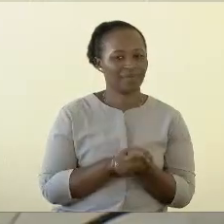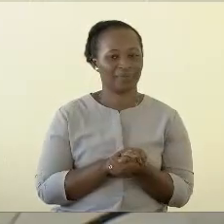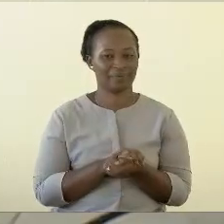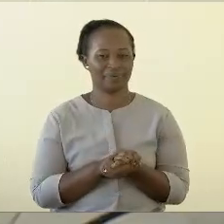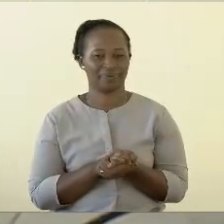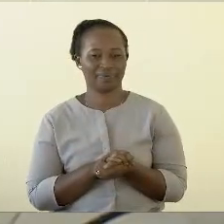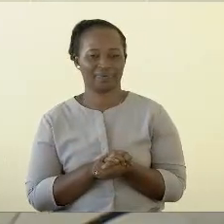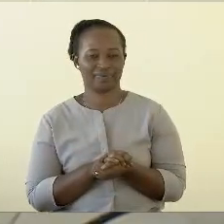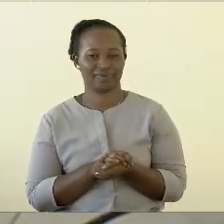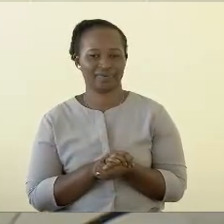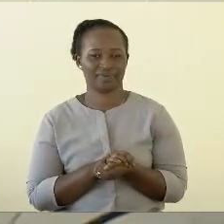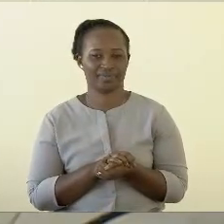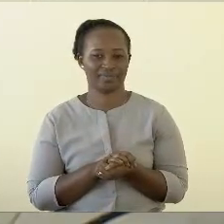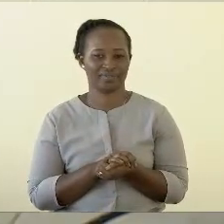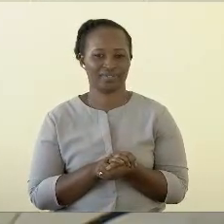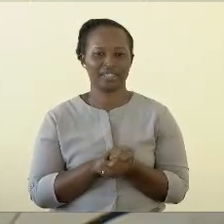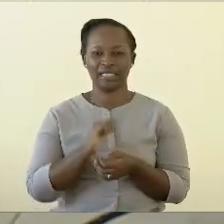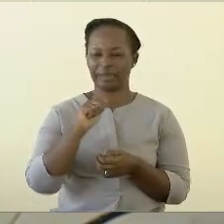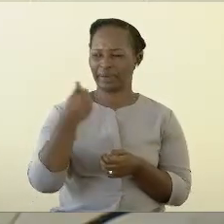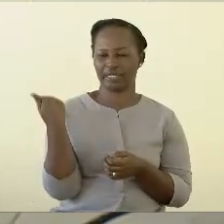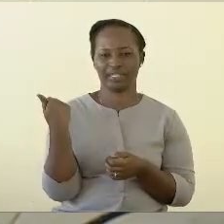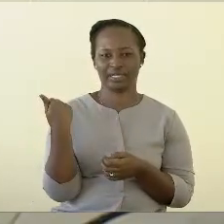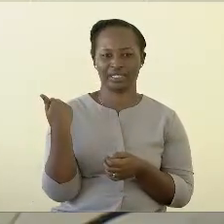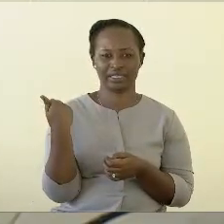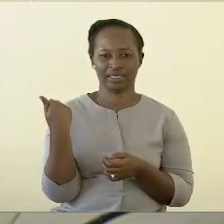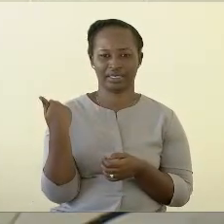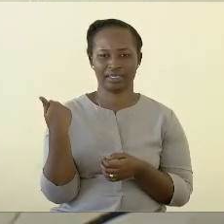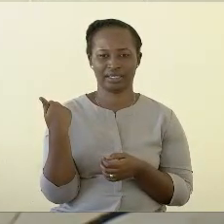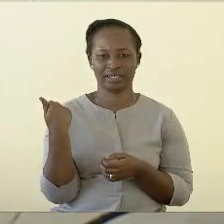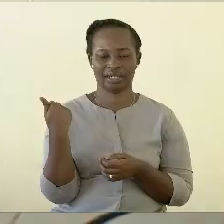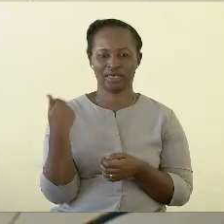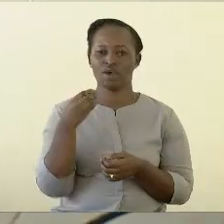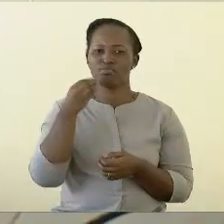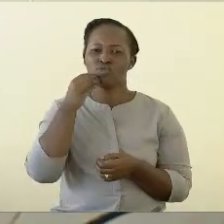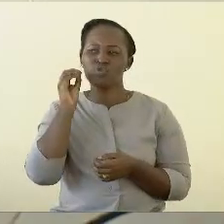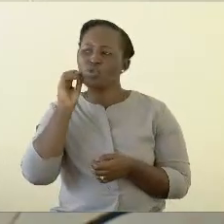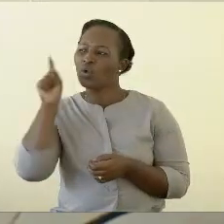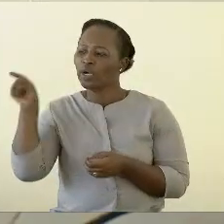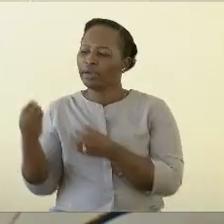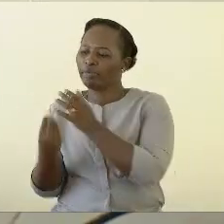about. What about the backyard? How much of the vegetation is there to support?